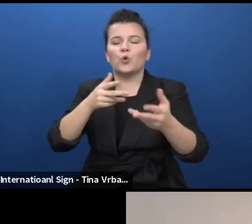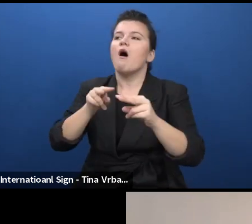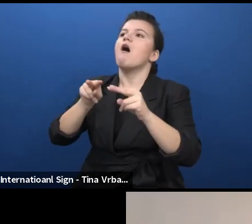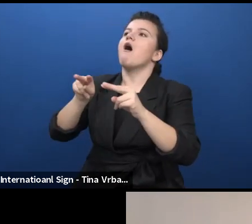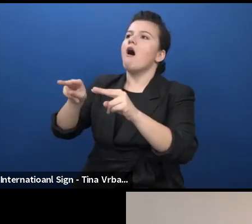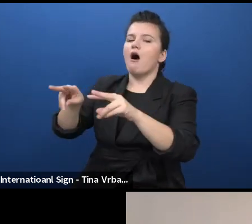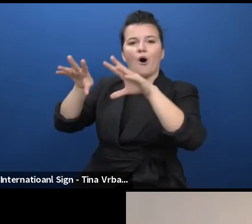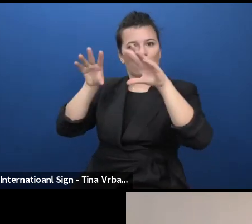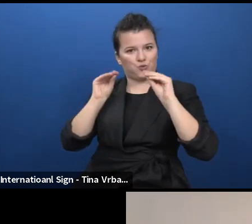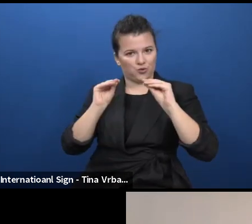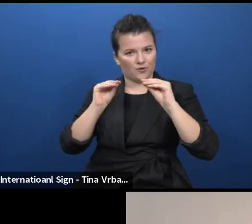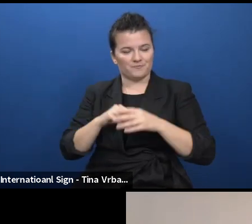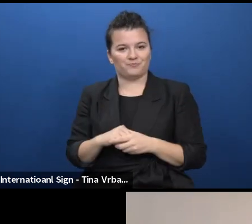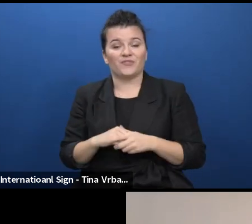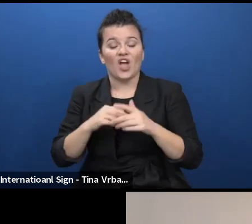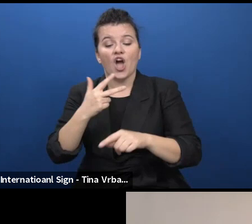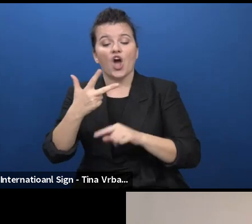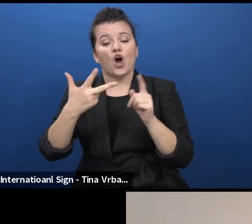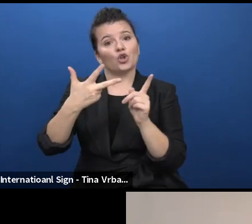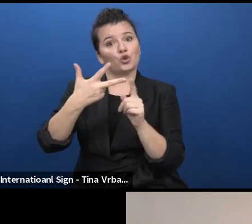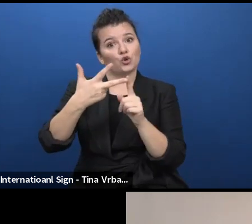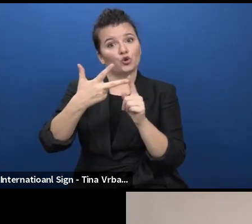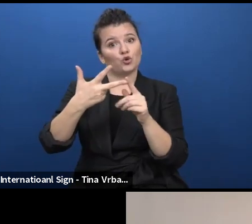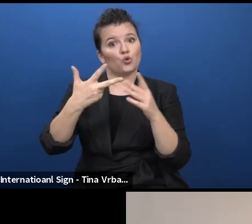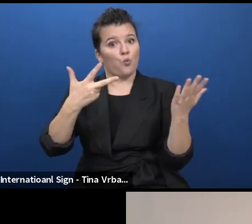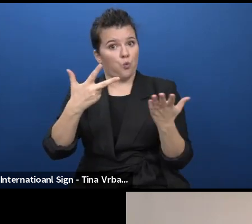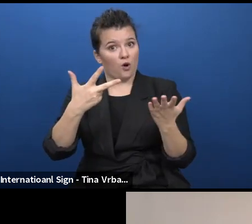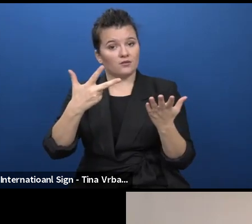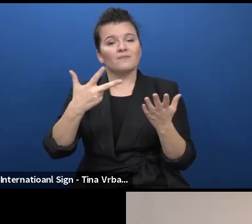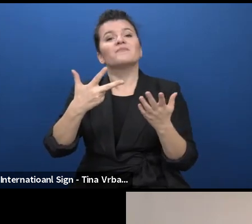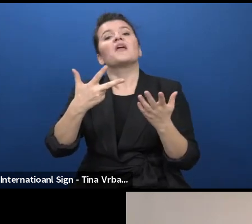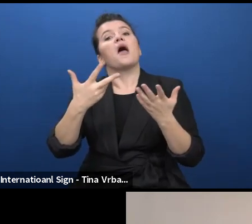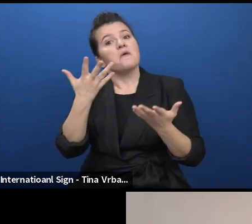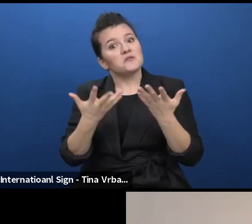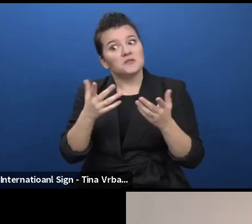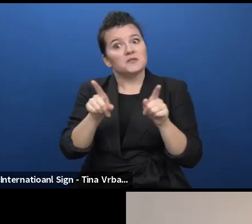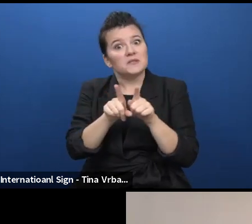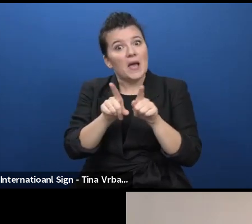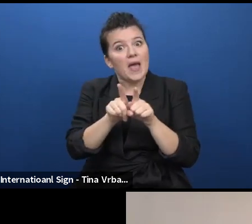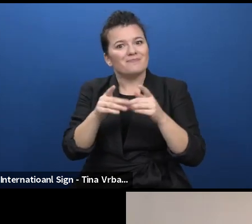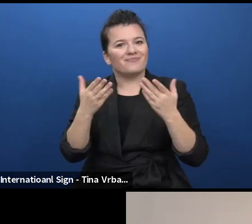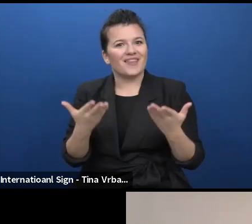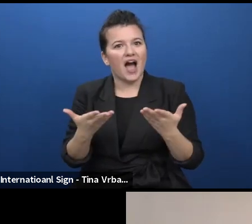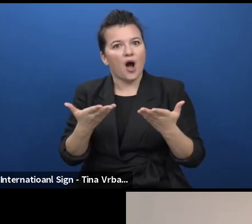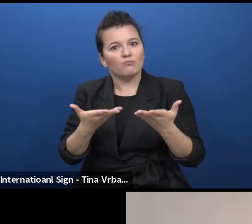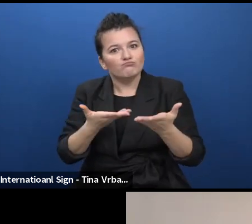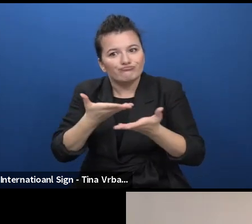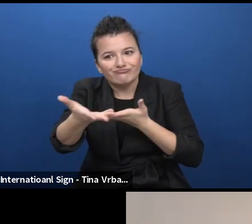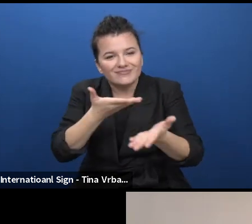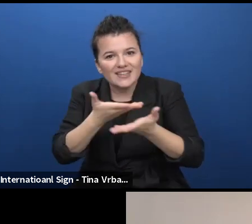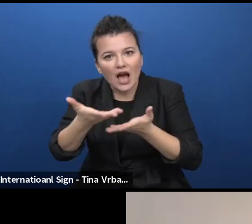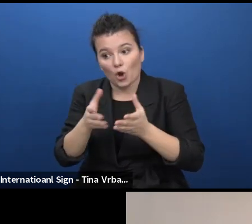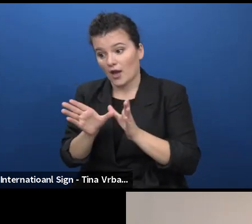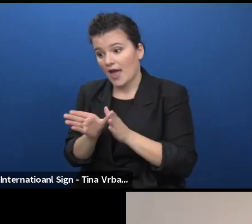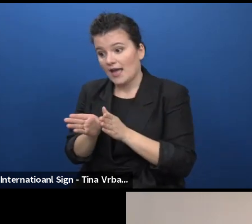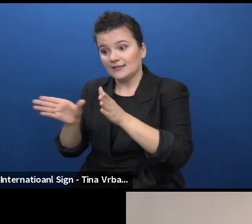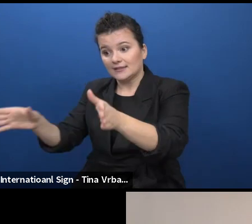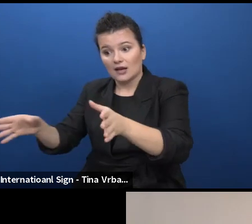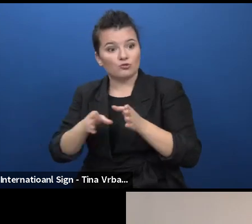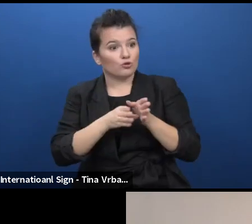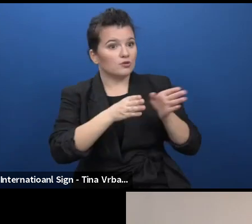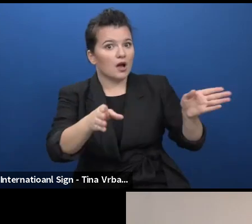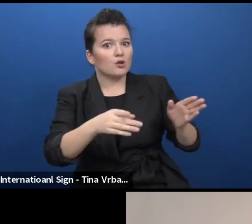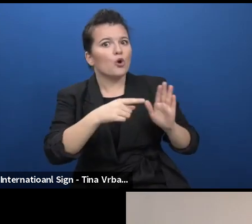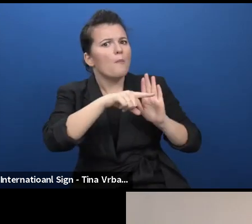addressed will give the possibility of a creative dialogue process within the sector and with policy makers.